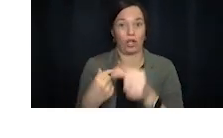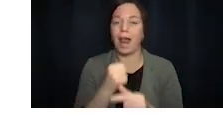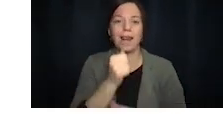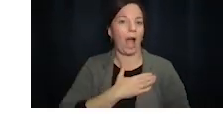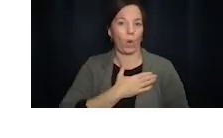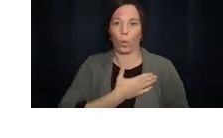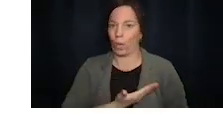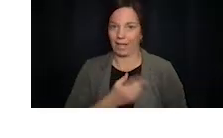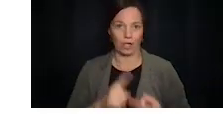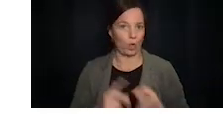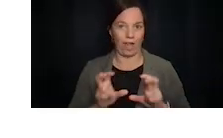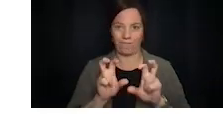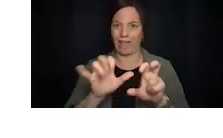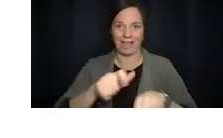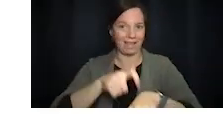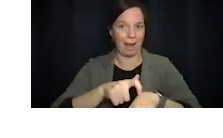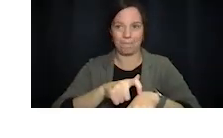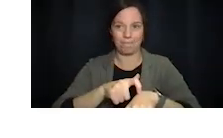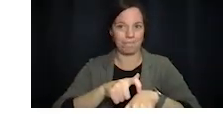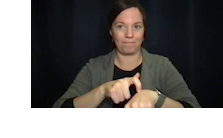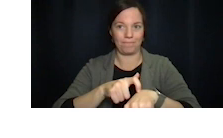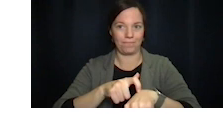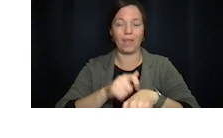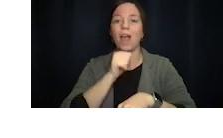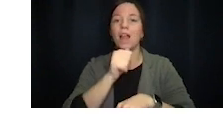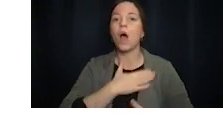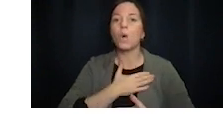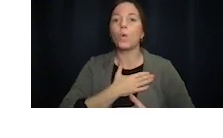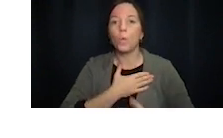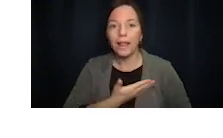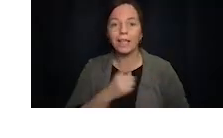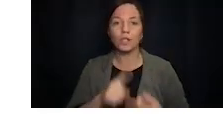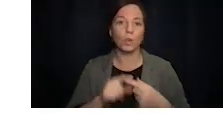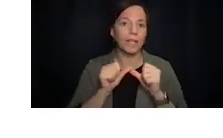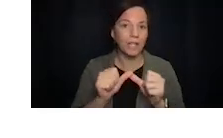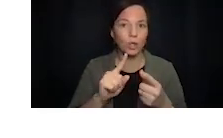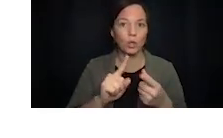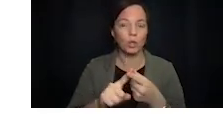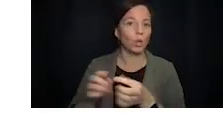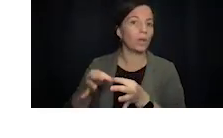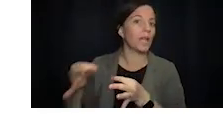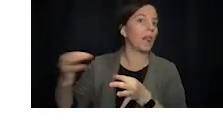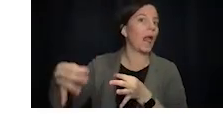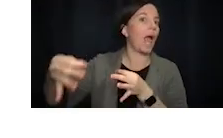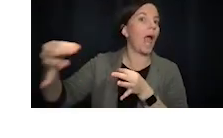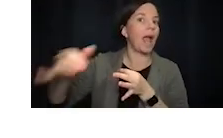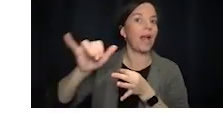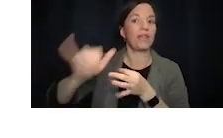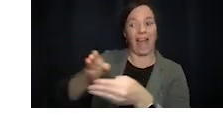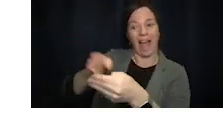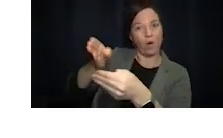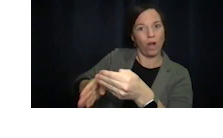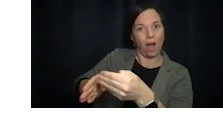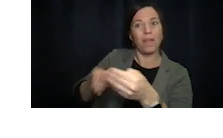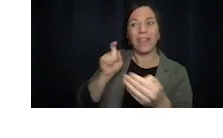to invest that kind of time, right? They're not gonna be willing to continue to delay this outcome of a change in their financial